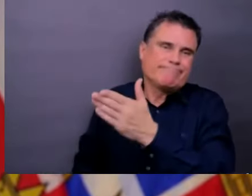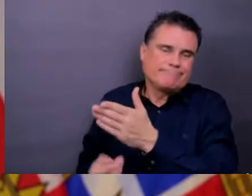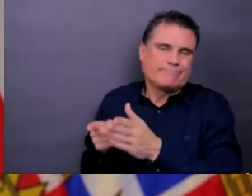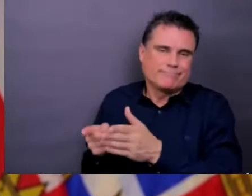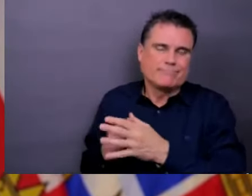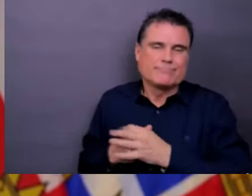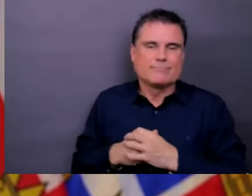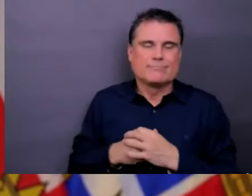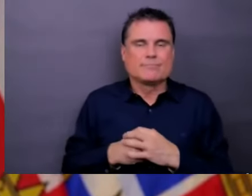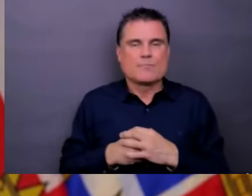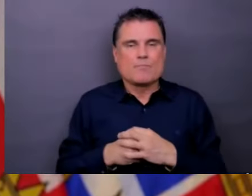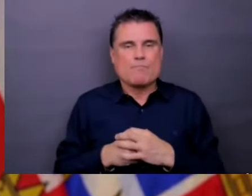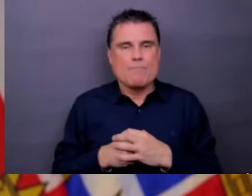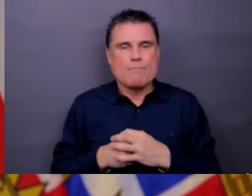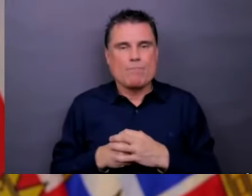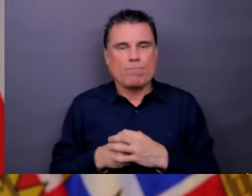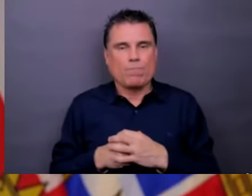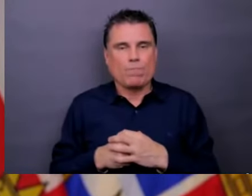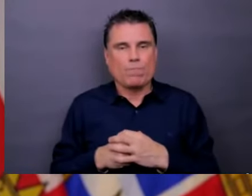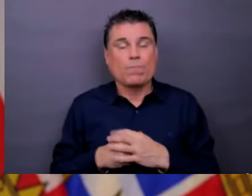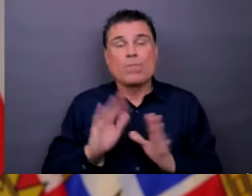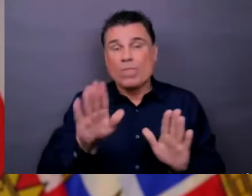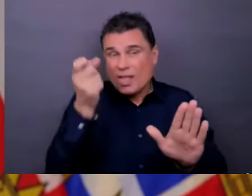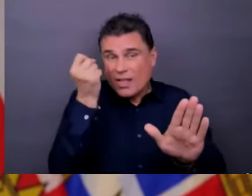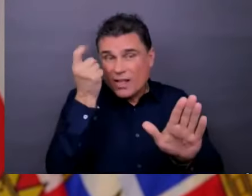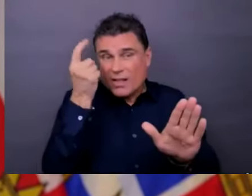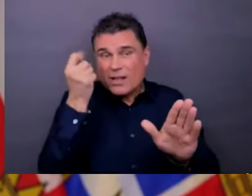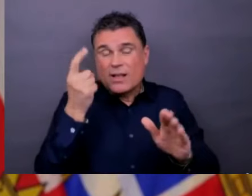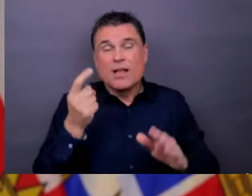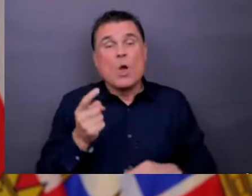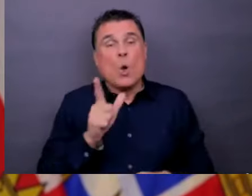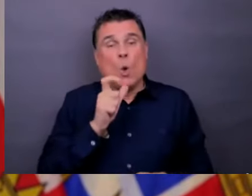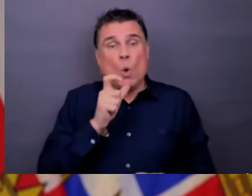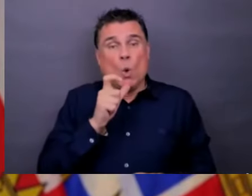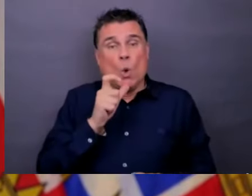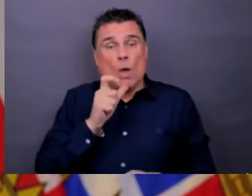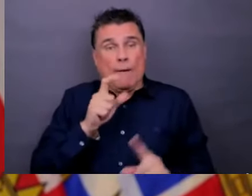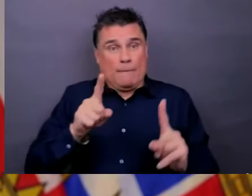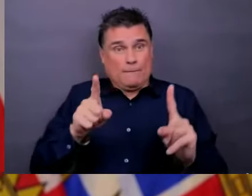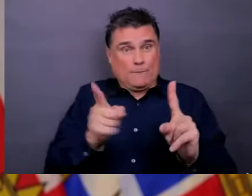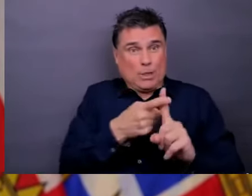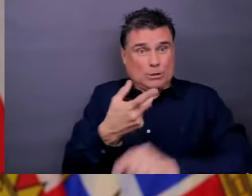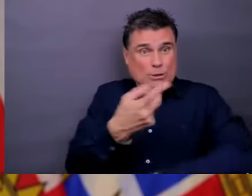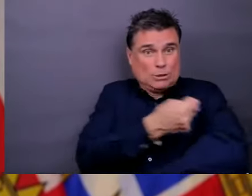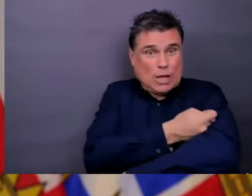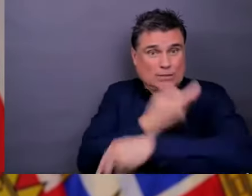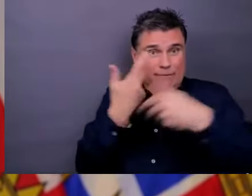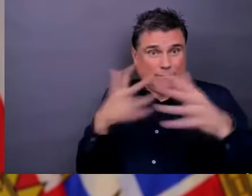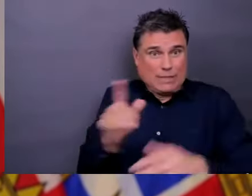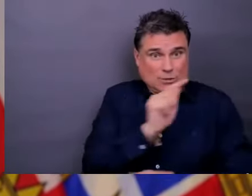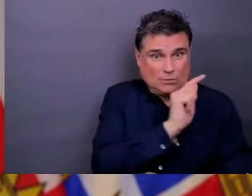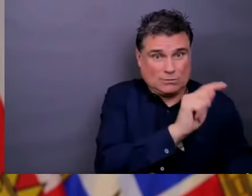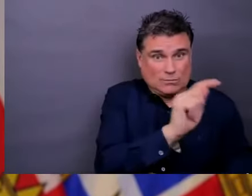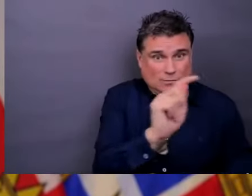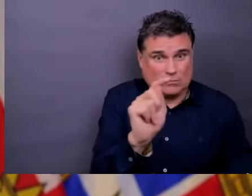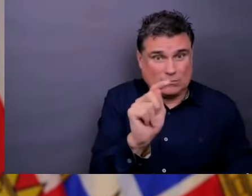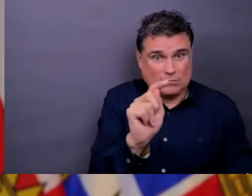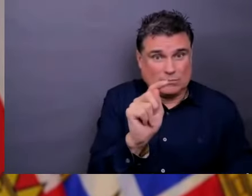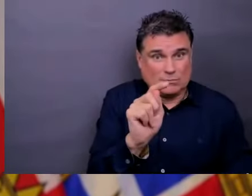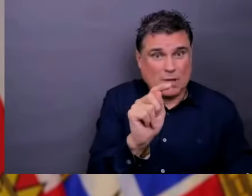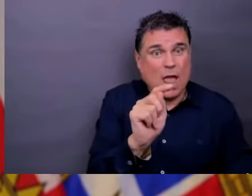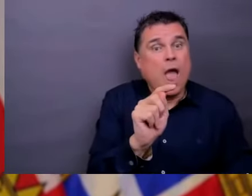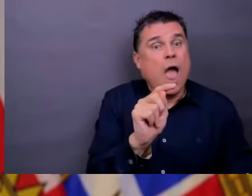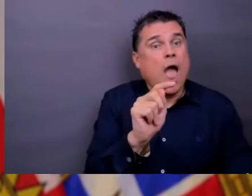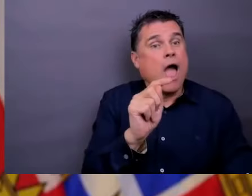is when your maximum protection starts after receiving the immunization. So what we are seeing right now is